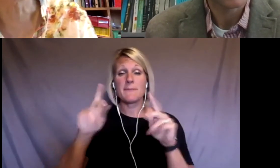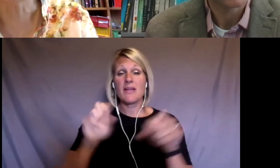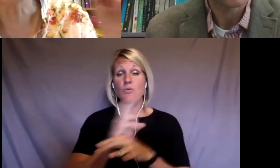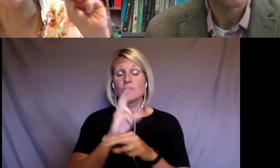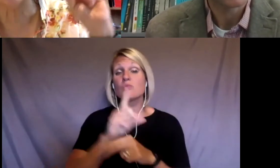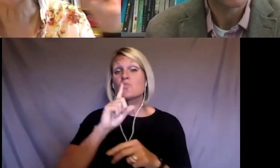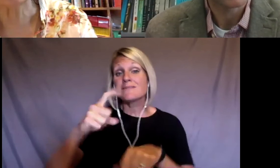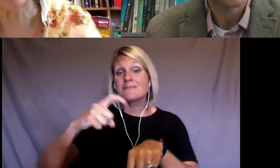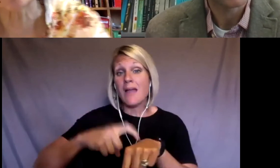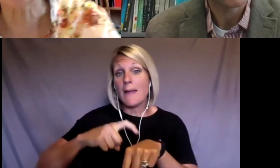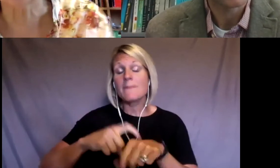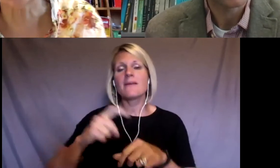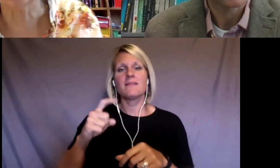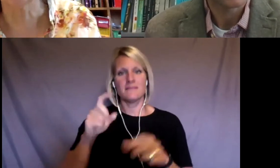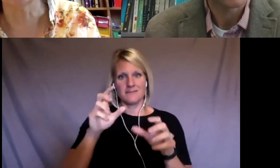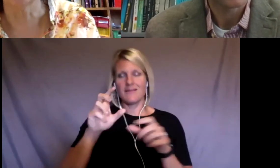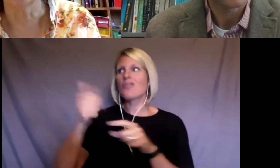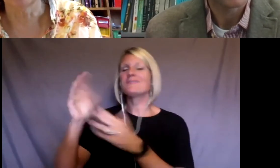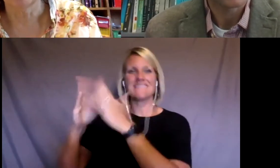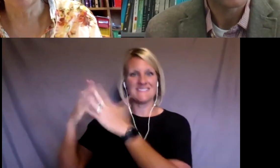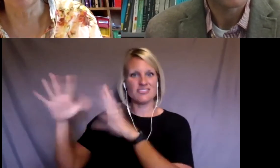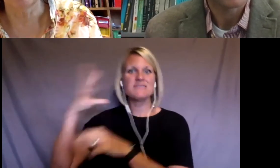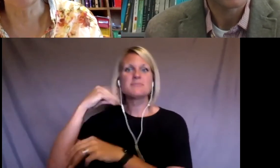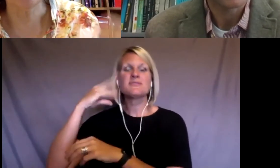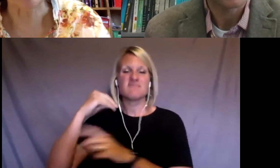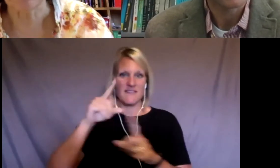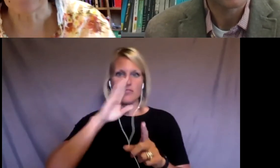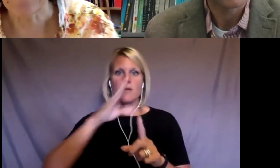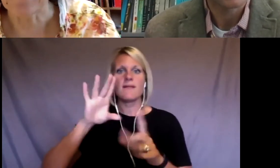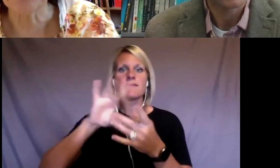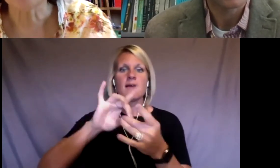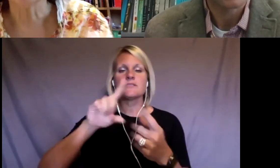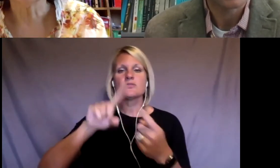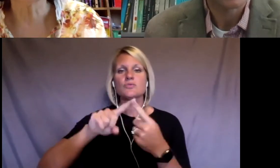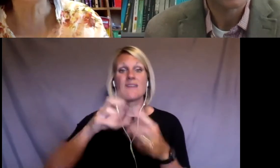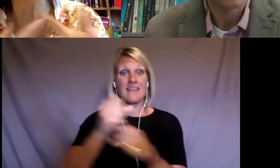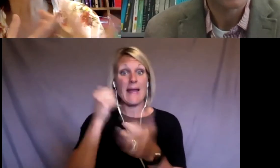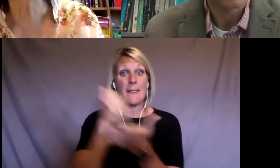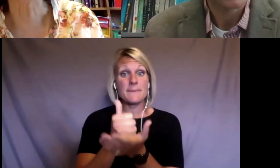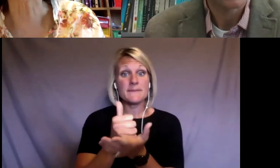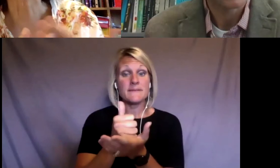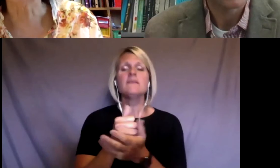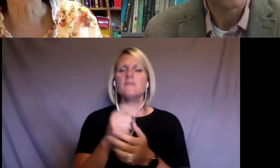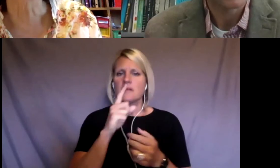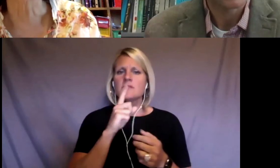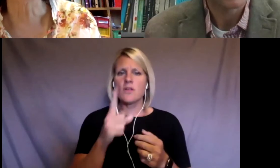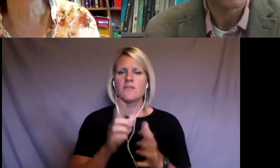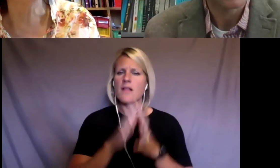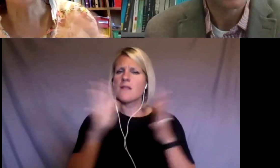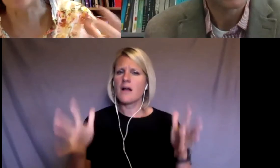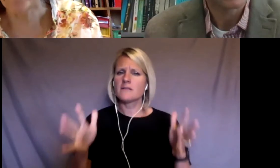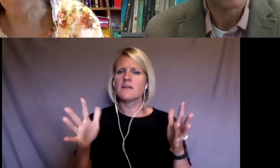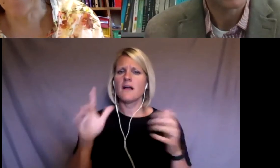have done that directly connect to getting help. So there are a lot of